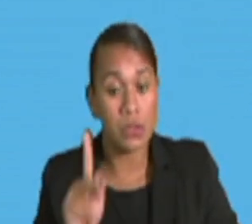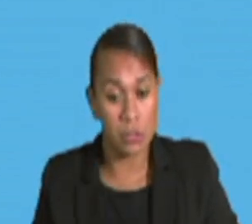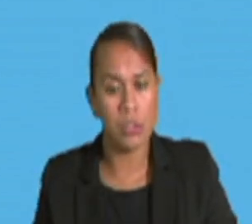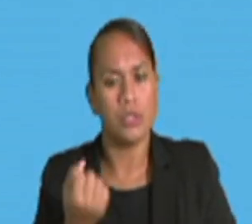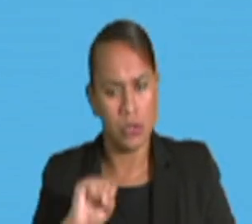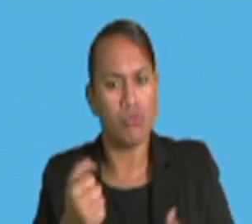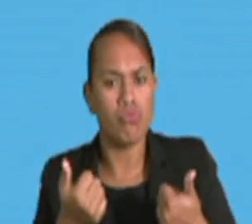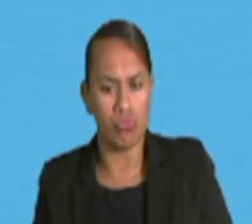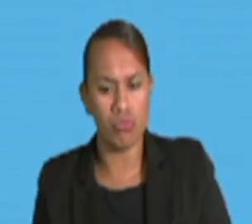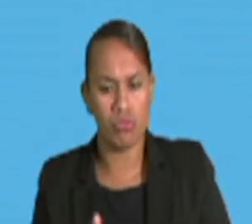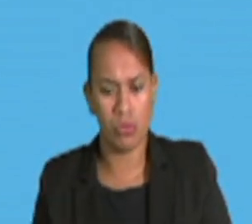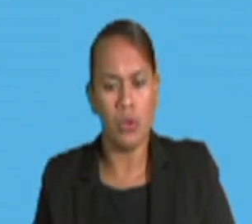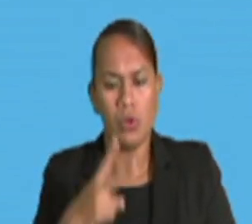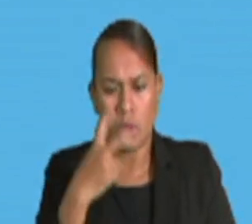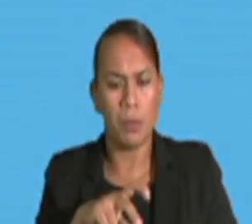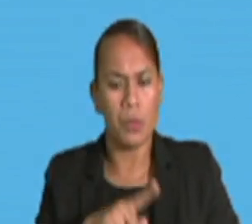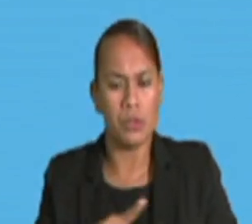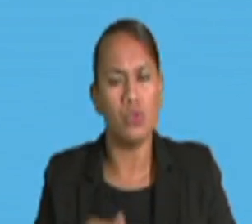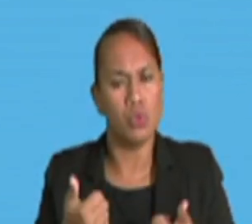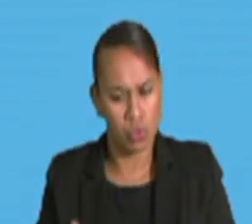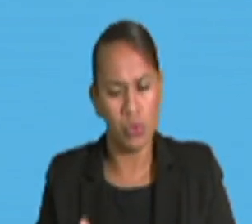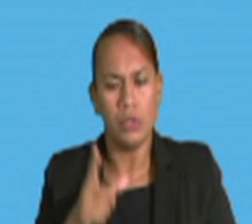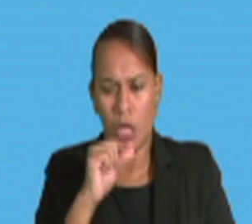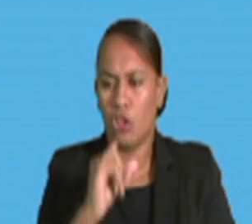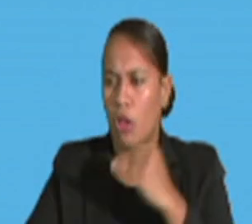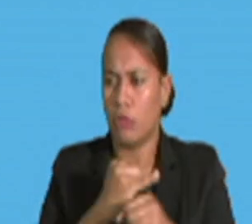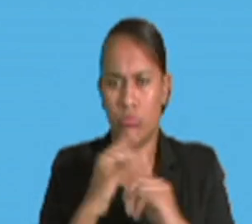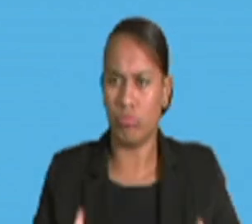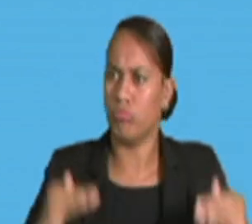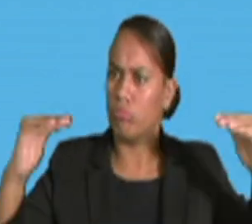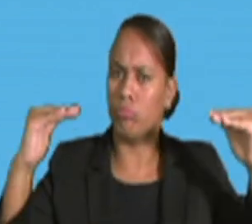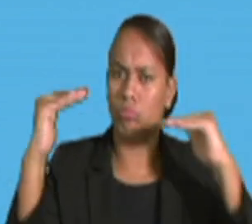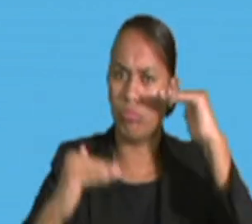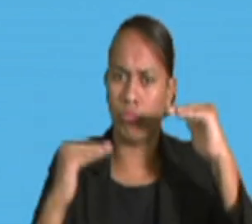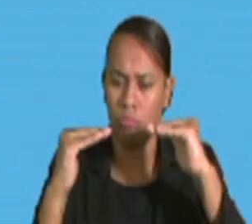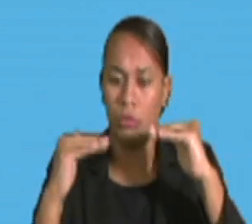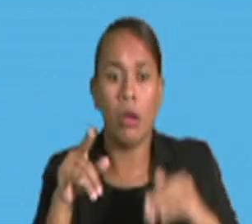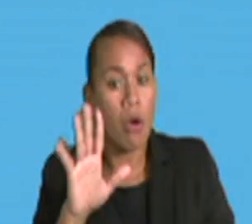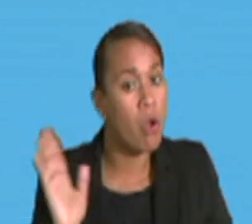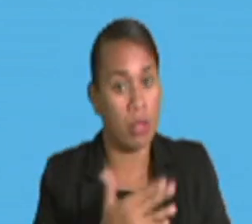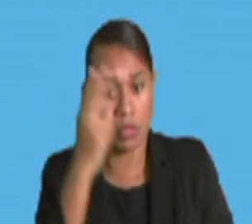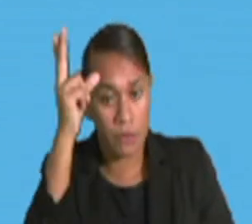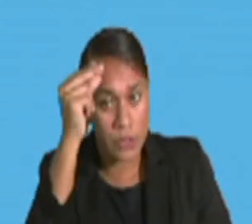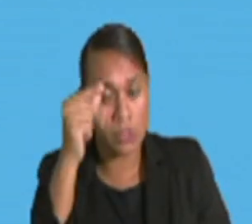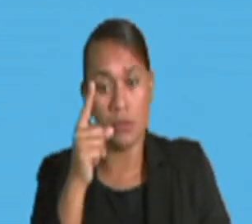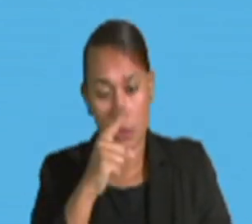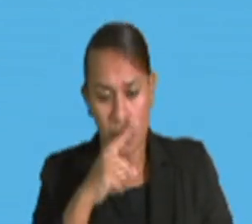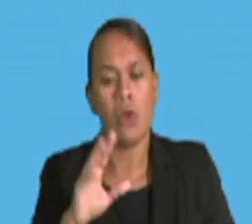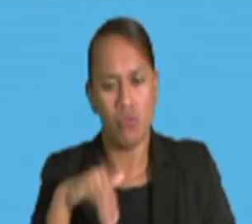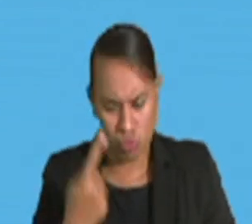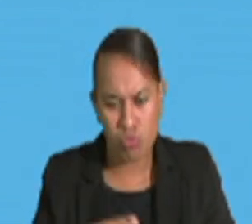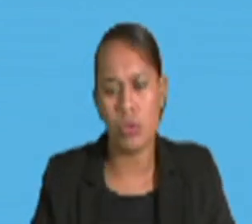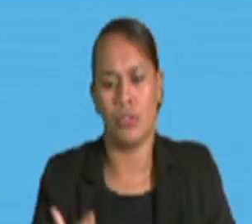the International Civil Aviation Organization standards, and every Fijian who holds a passport can continue to use